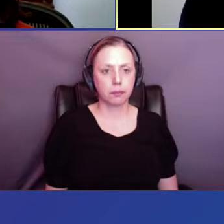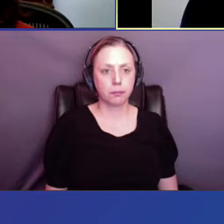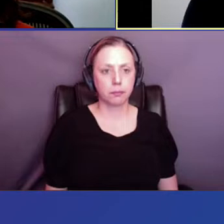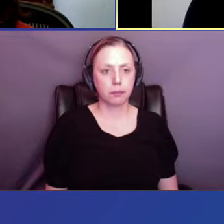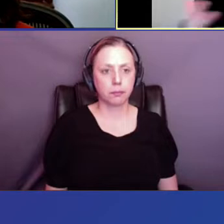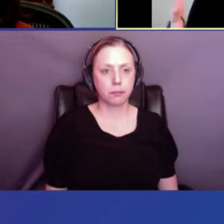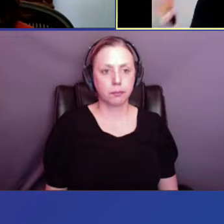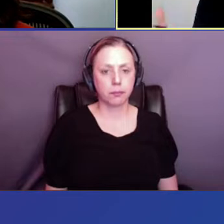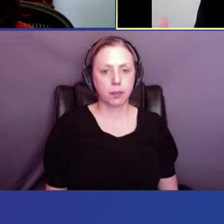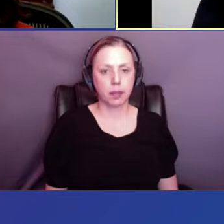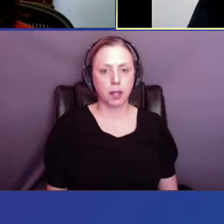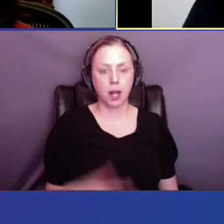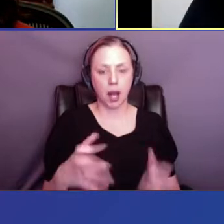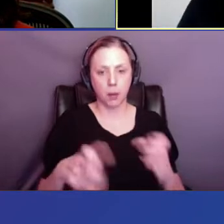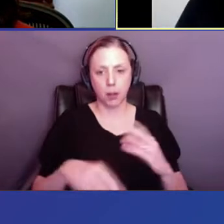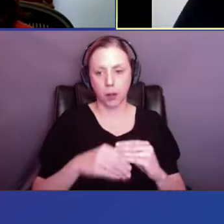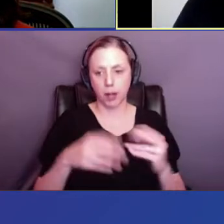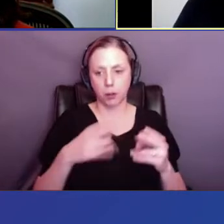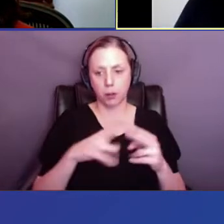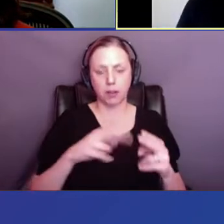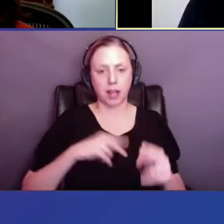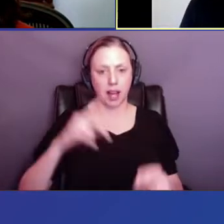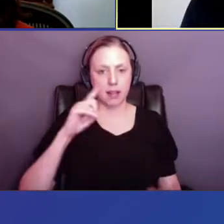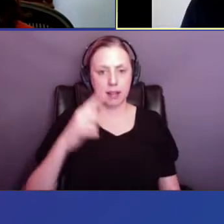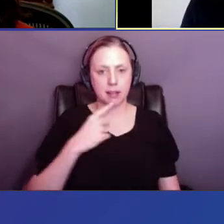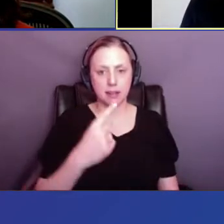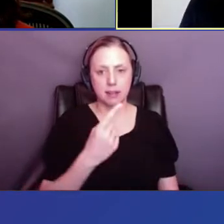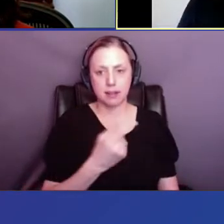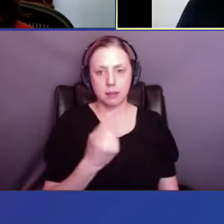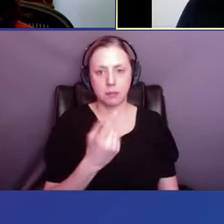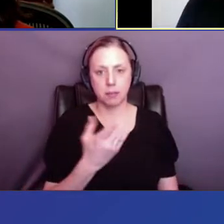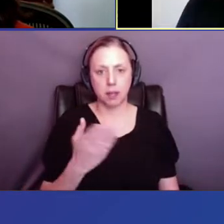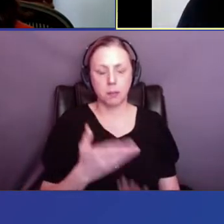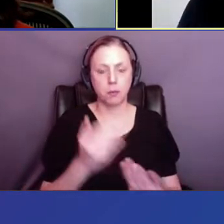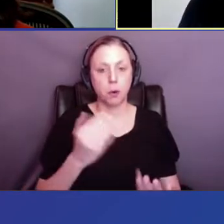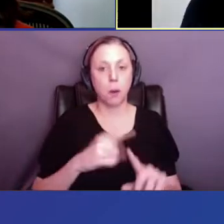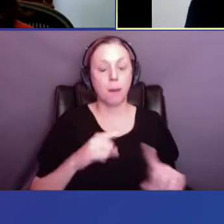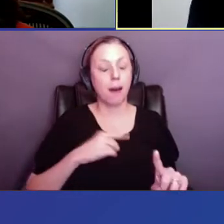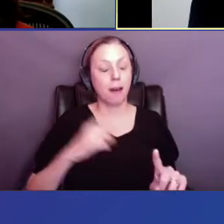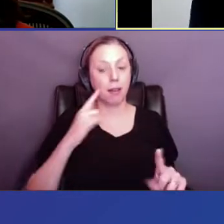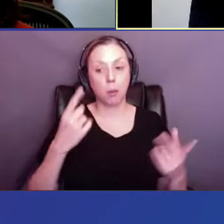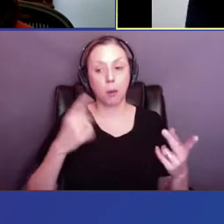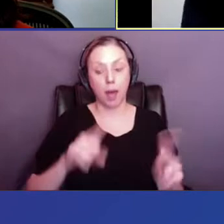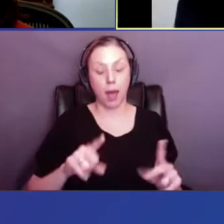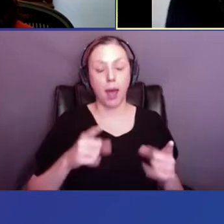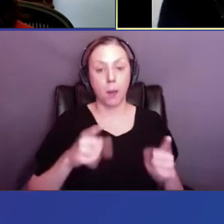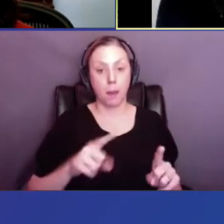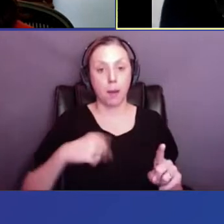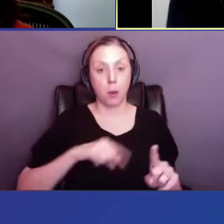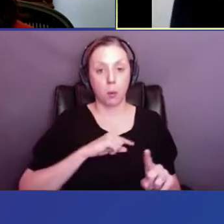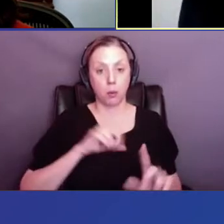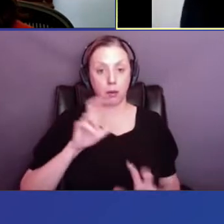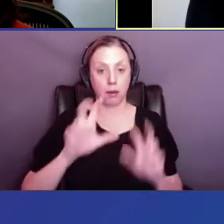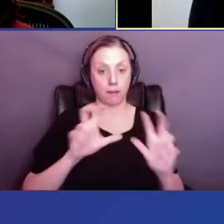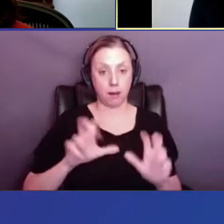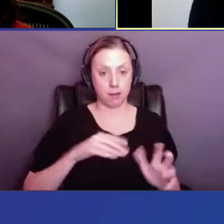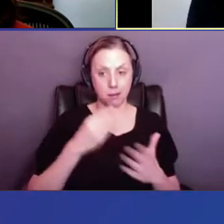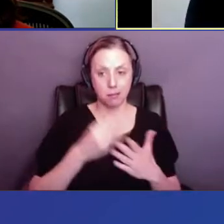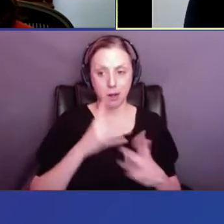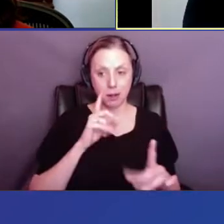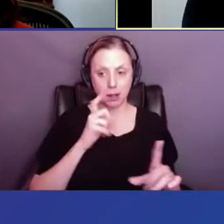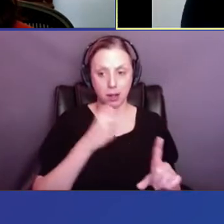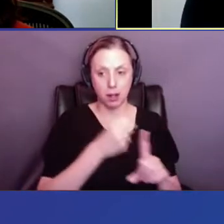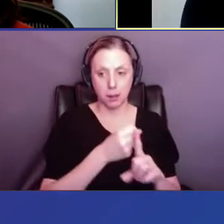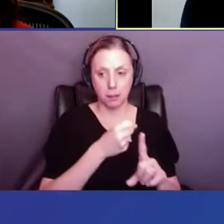I'll just jump in quickly. I think I said something before to this, but I think, we are investing funds in impact and narrative